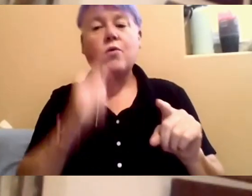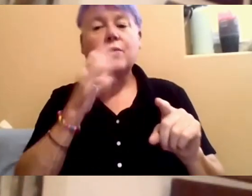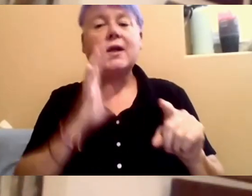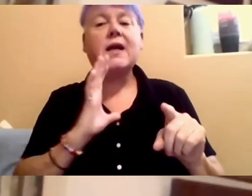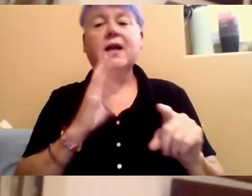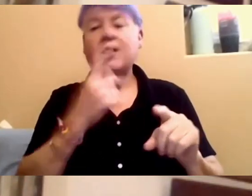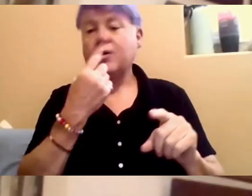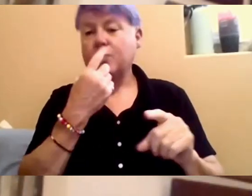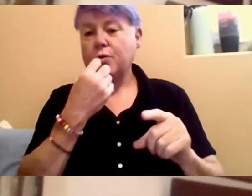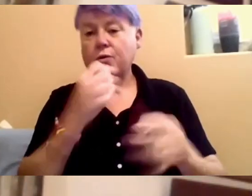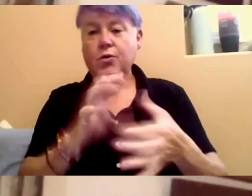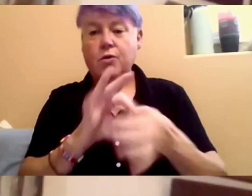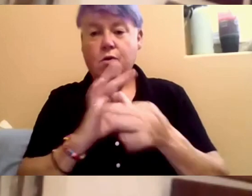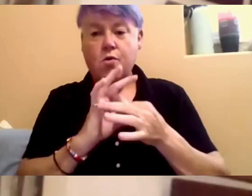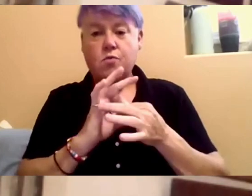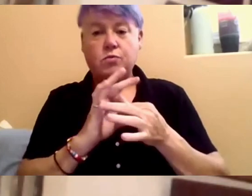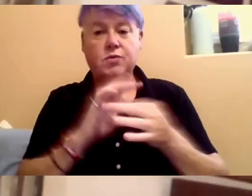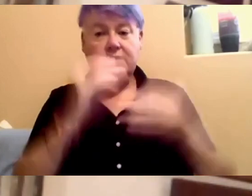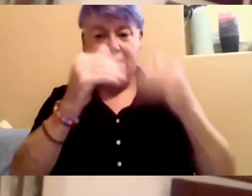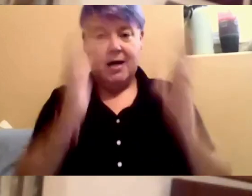Mrs. Orchard,